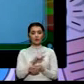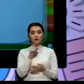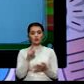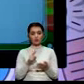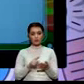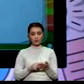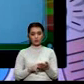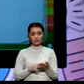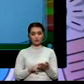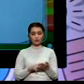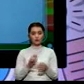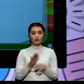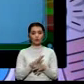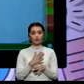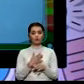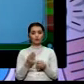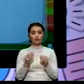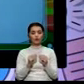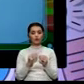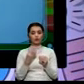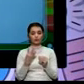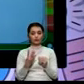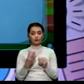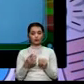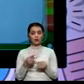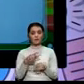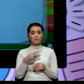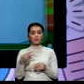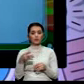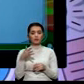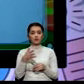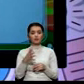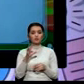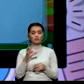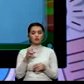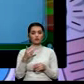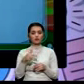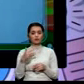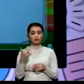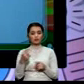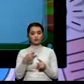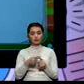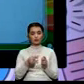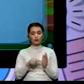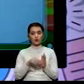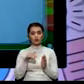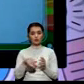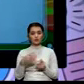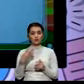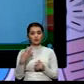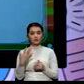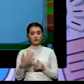Noma'lum son bo'lu 14 barobar 5533 qo'shuv